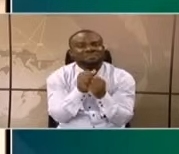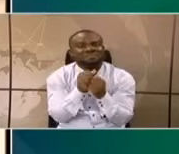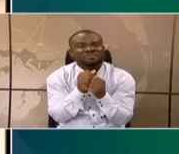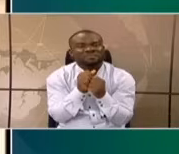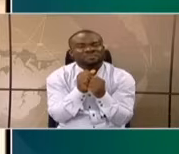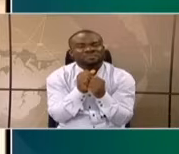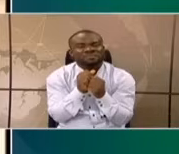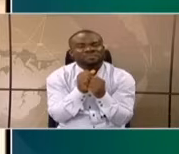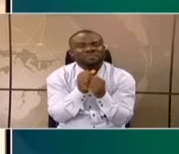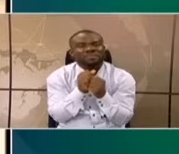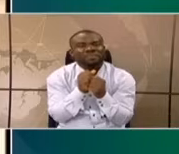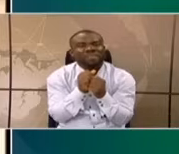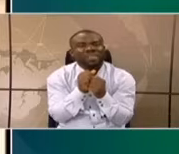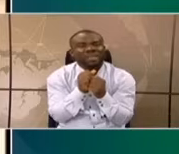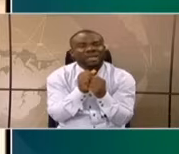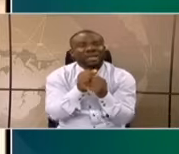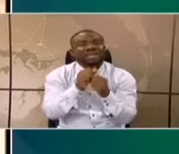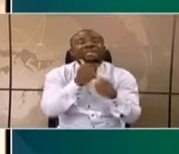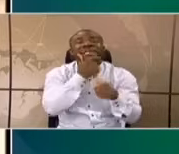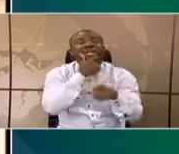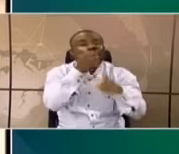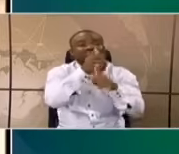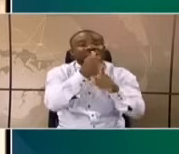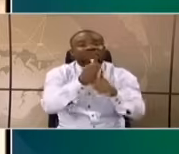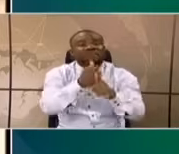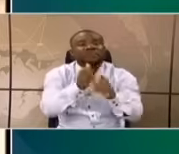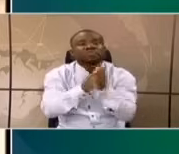It's who told you, sir, this government is willing?